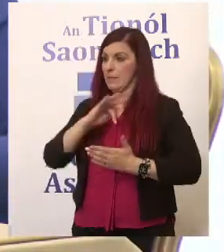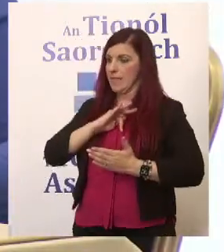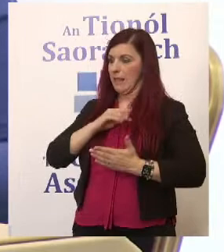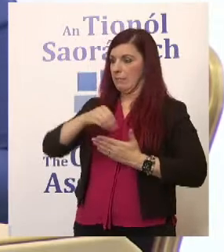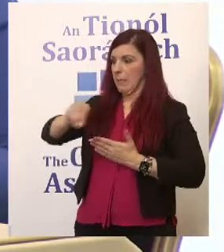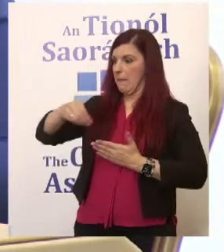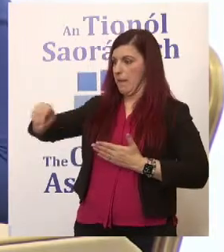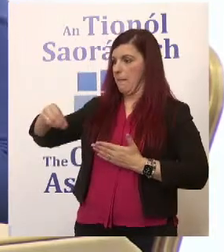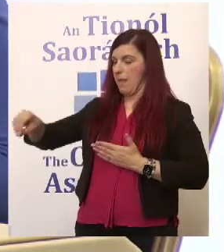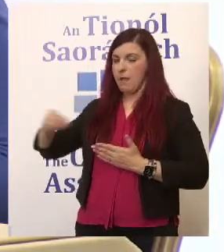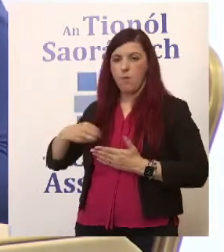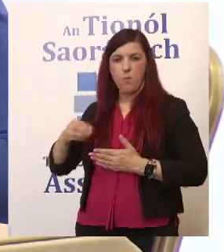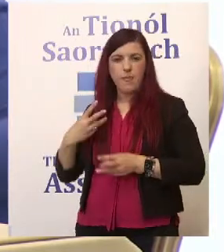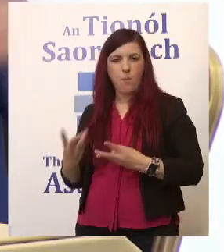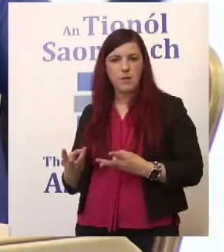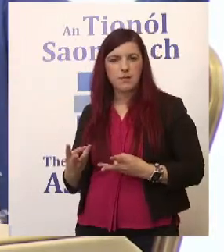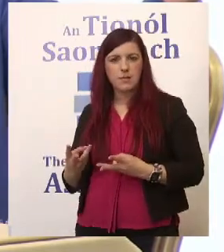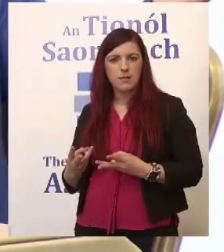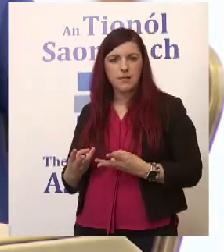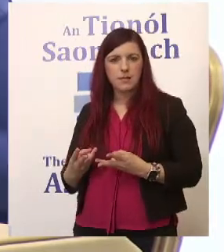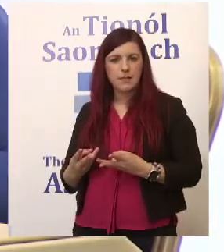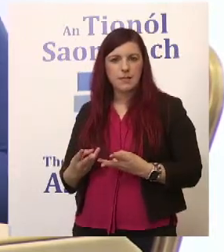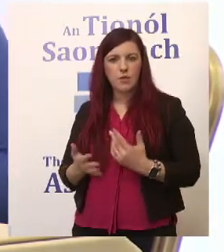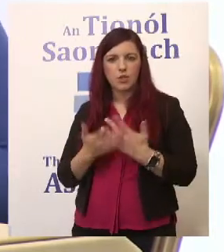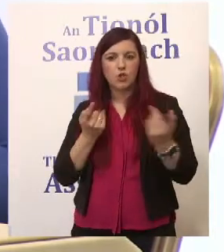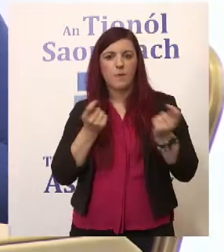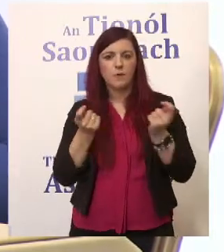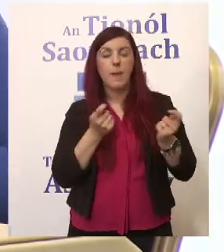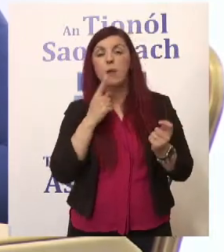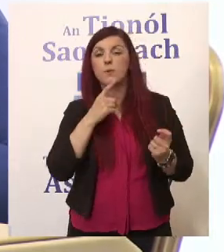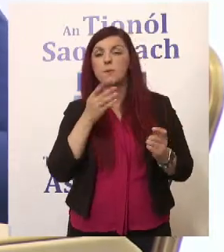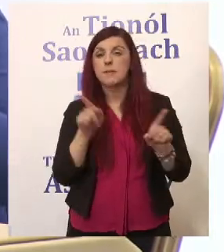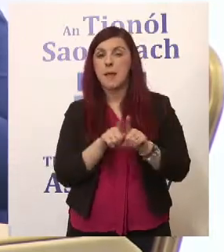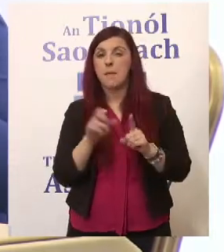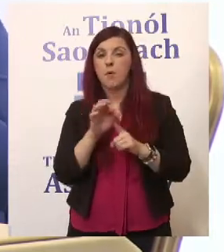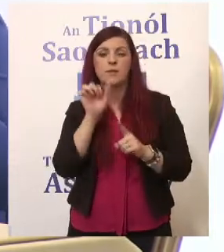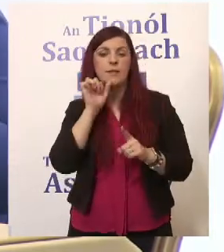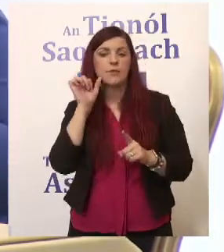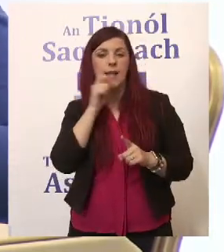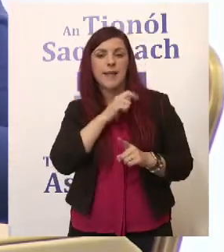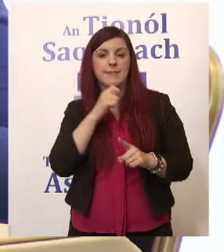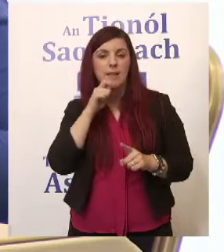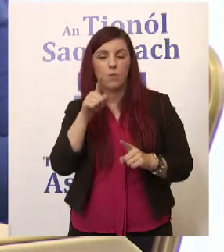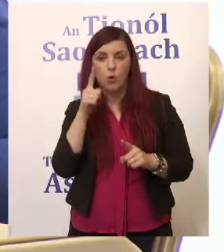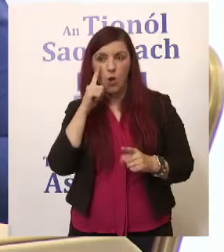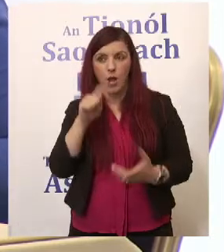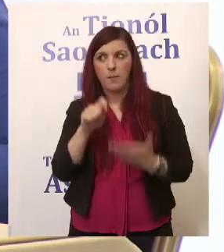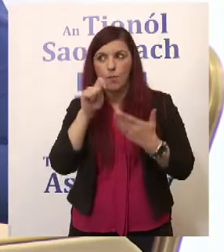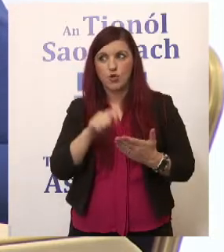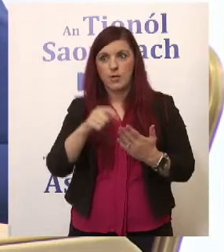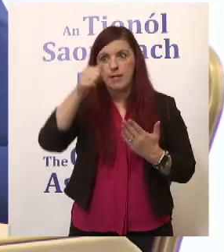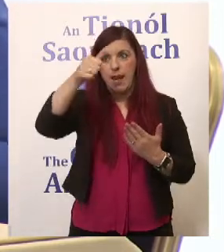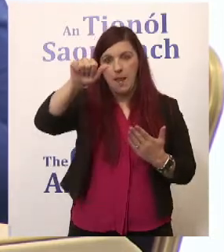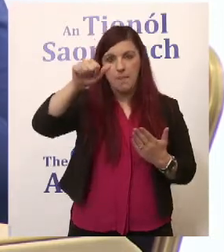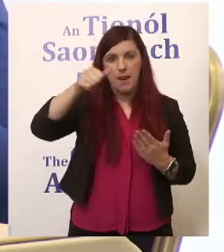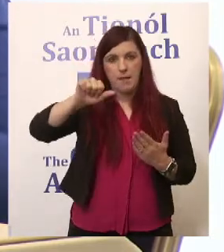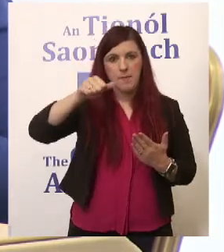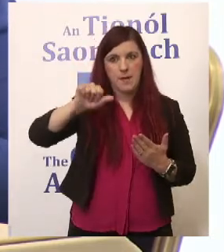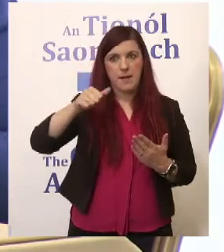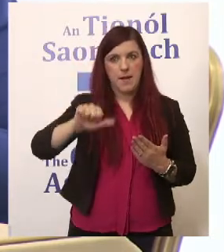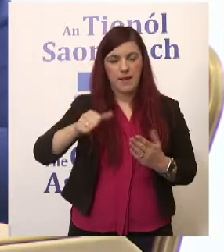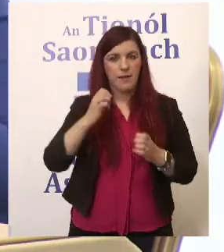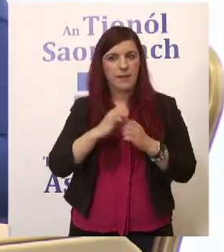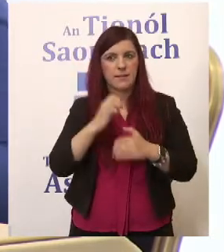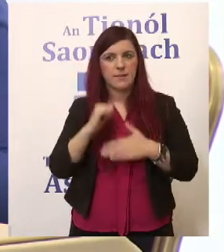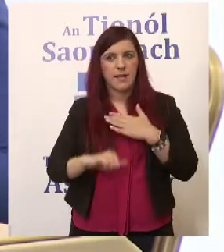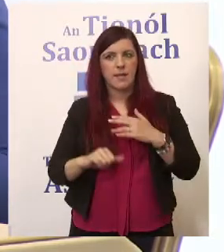more discretion in terms of how to spend it. And that was one of the points I was making yesterday, that when you go down through the budget line by line, at the end of the day,